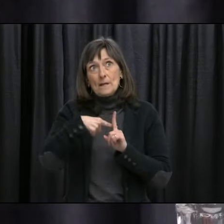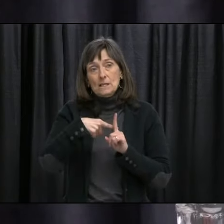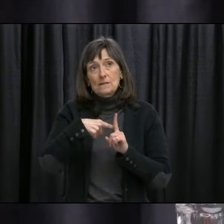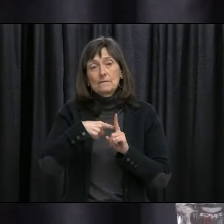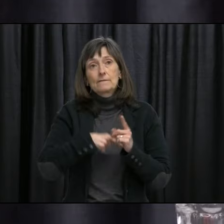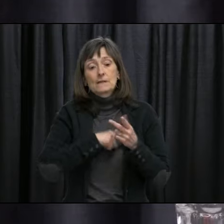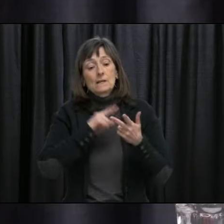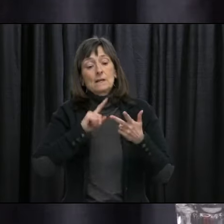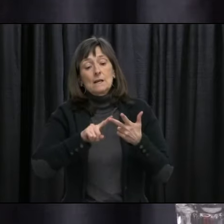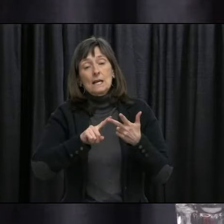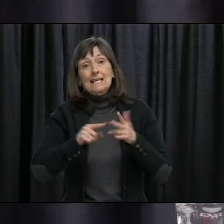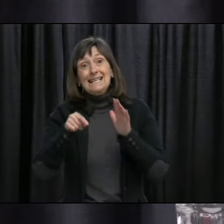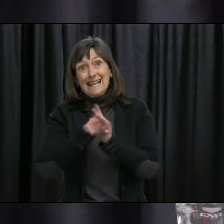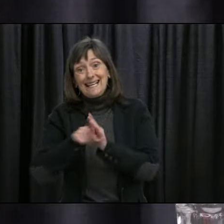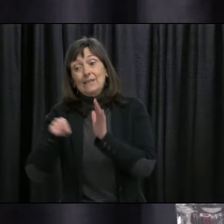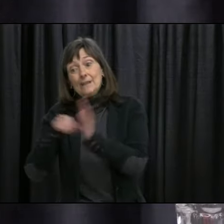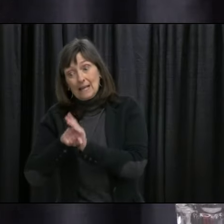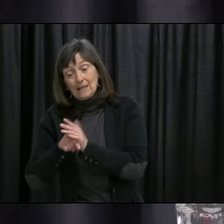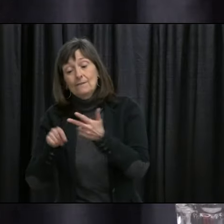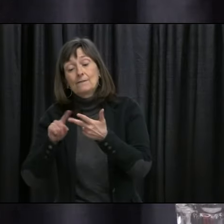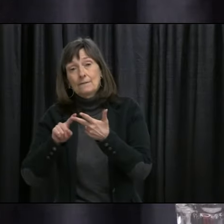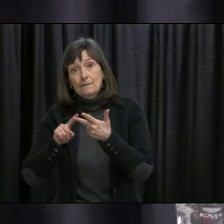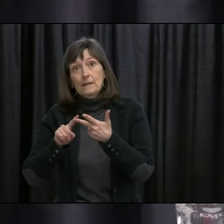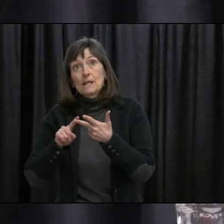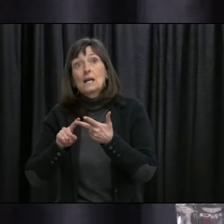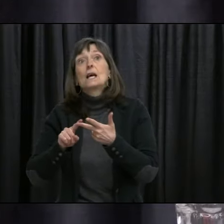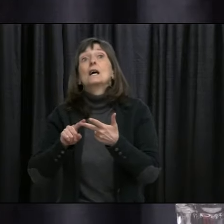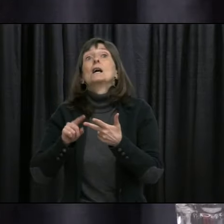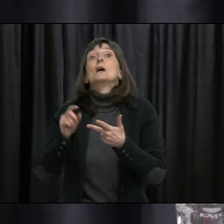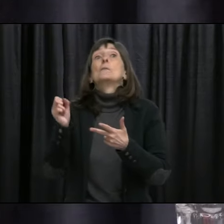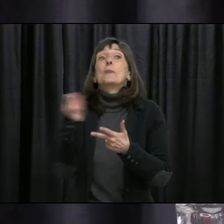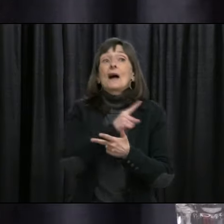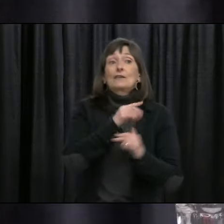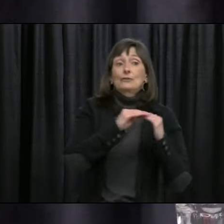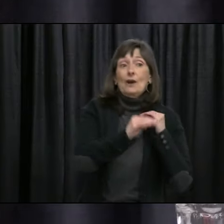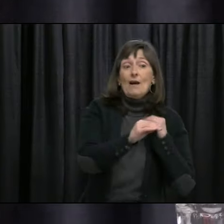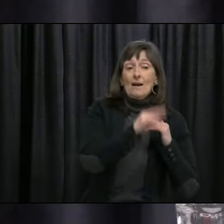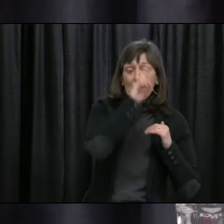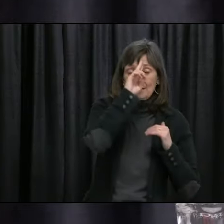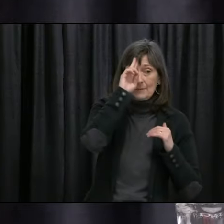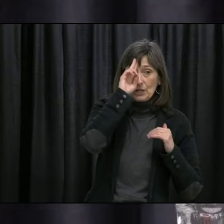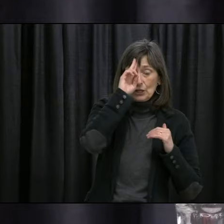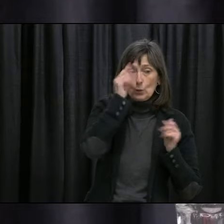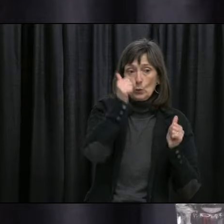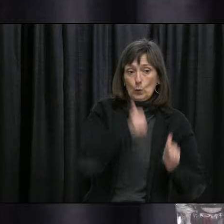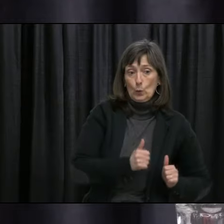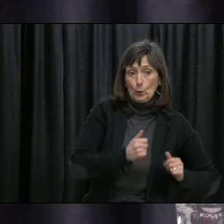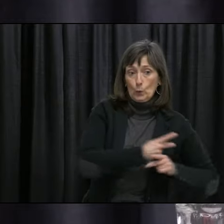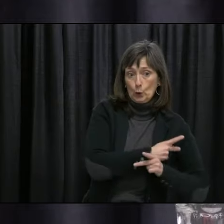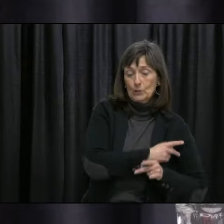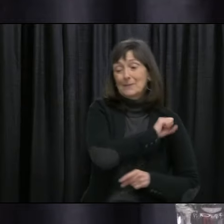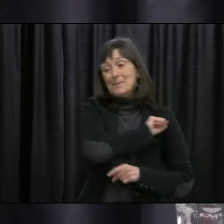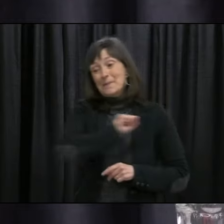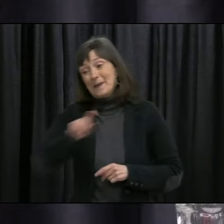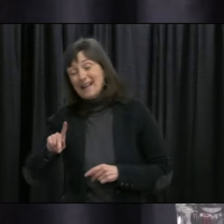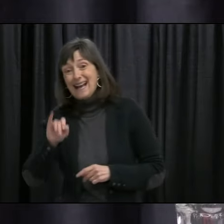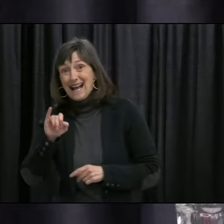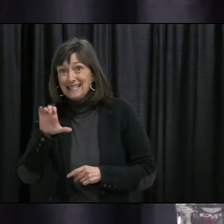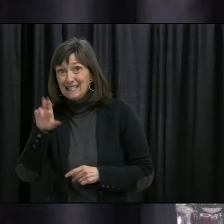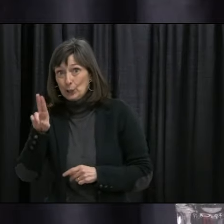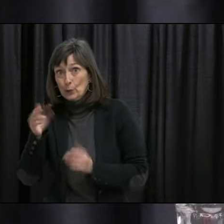the intensive care unit. The patient was returned to the floor, deteriorated, went back to intensive care unit and had 2 different